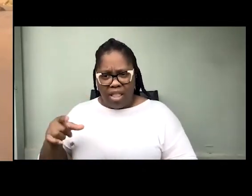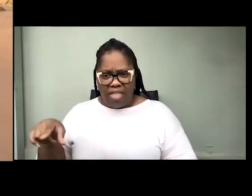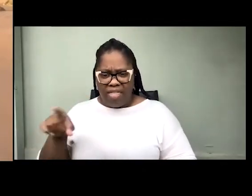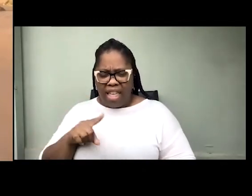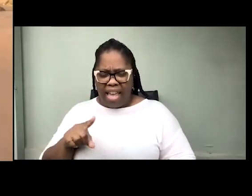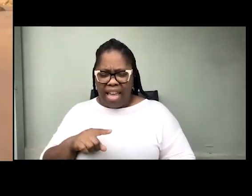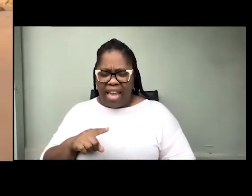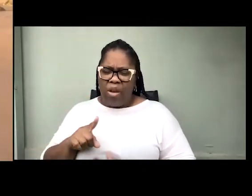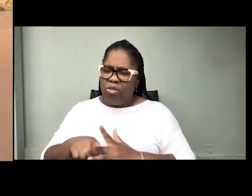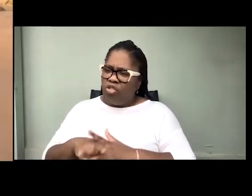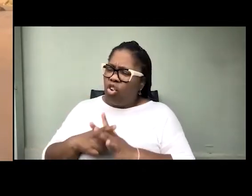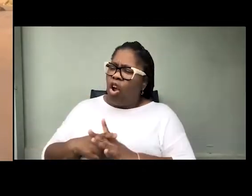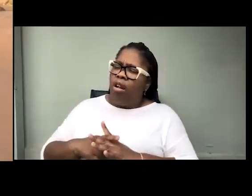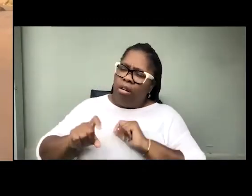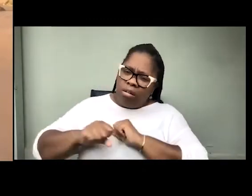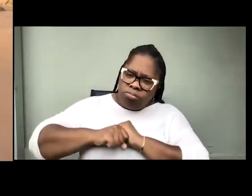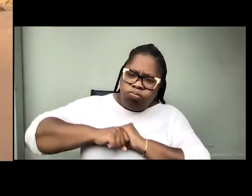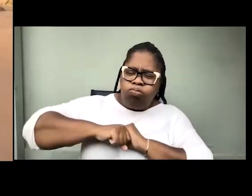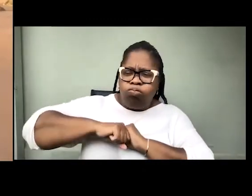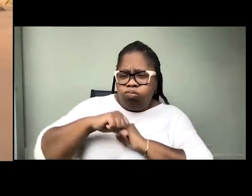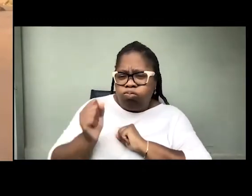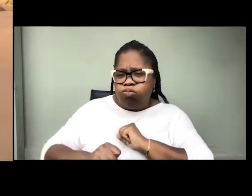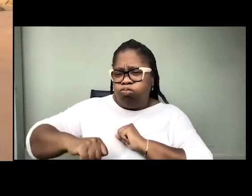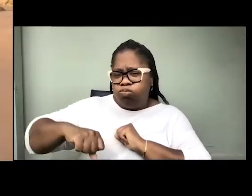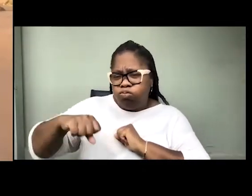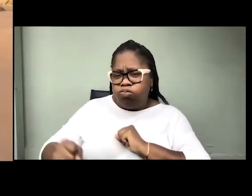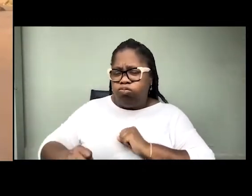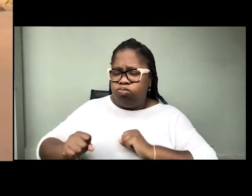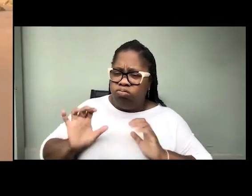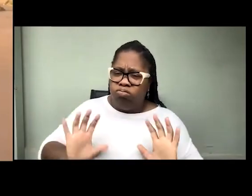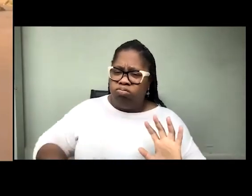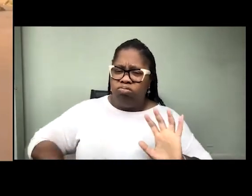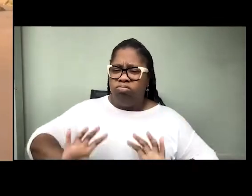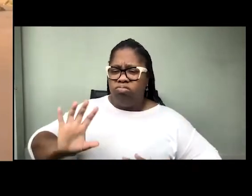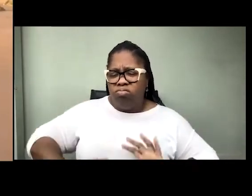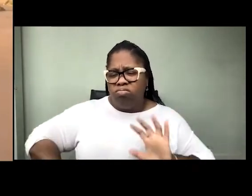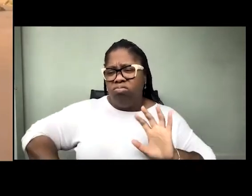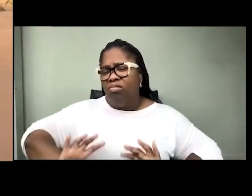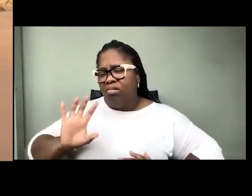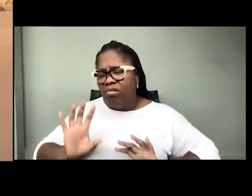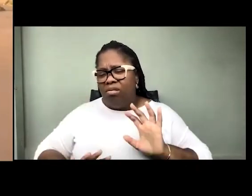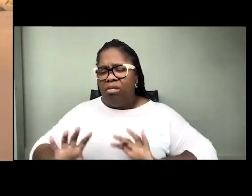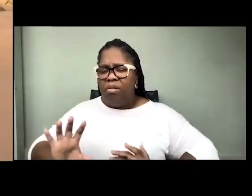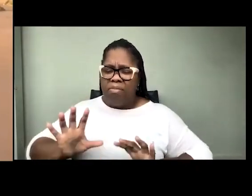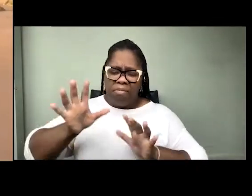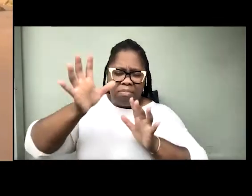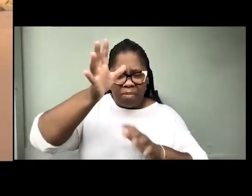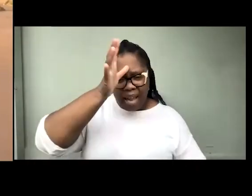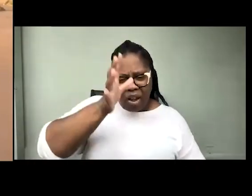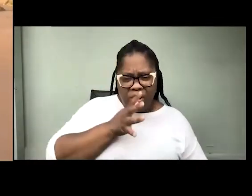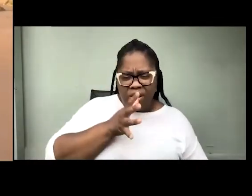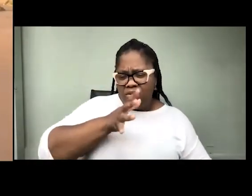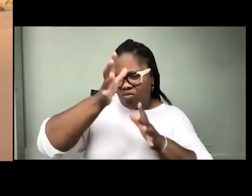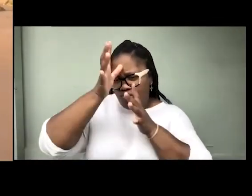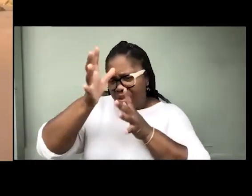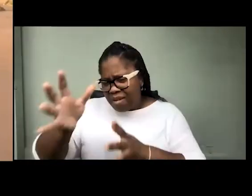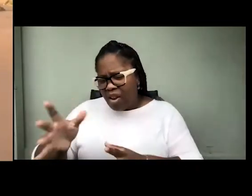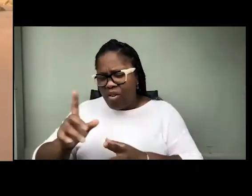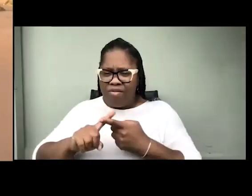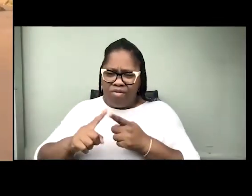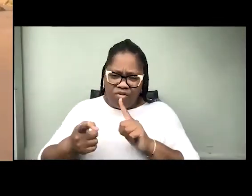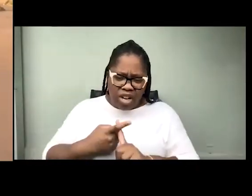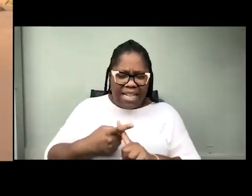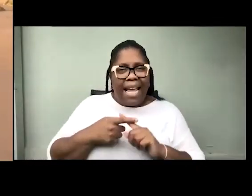long conversations about everyone's parents and grandparents and friends that they're caring for. So